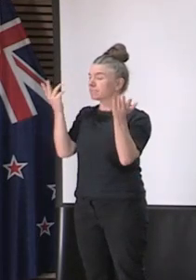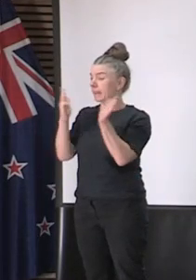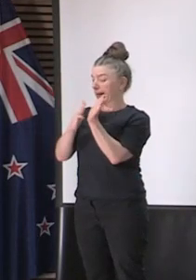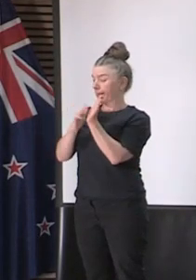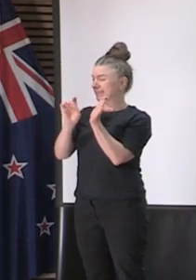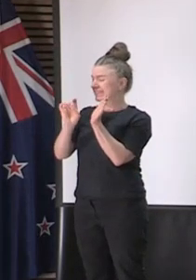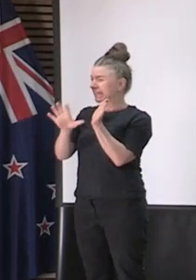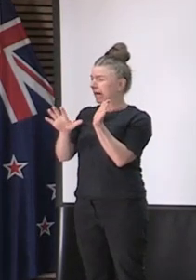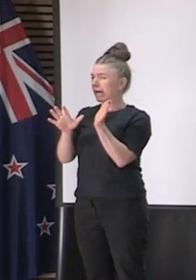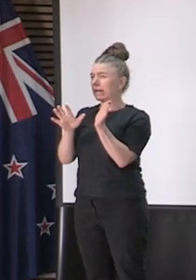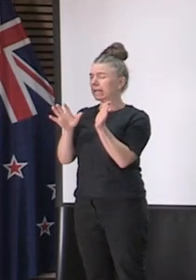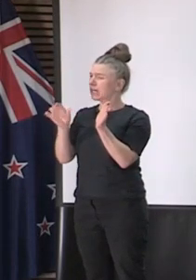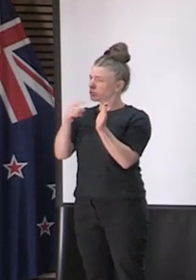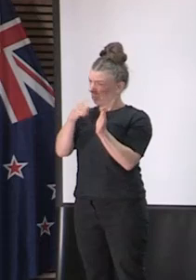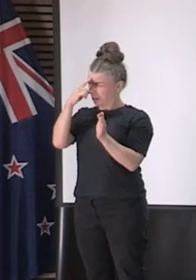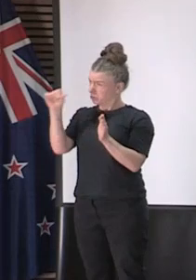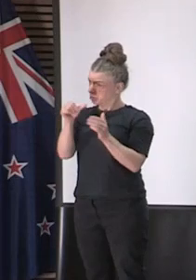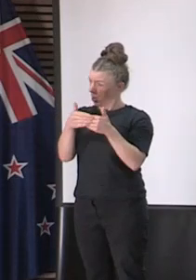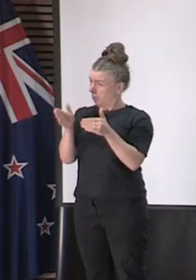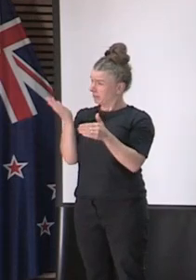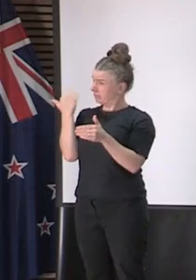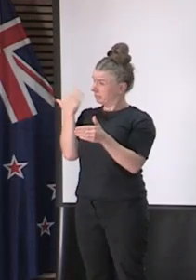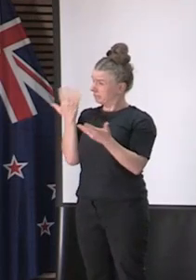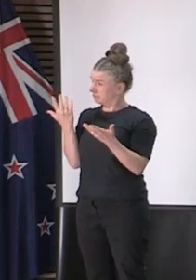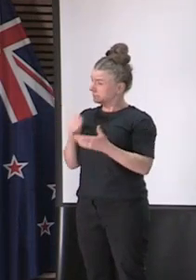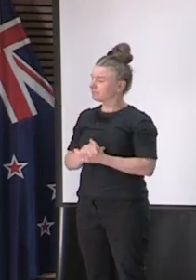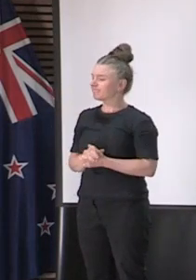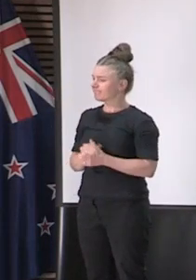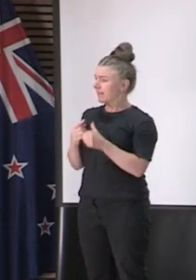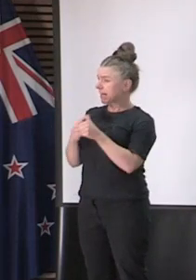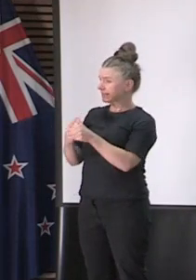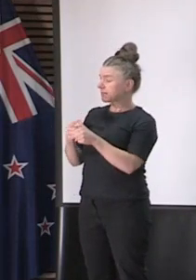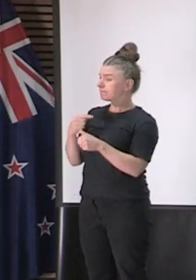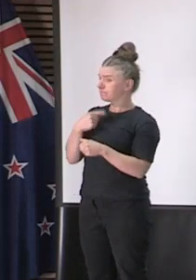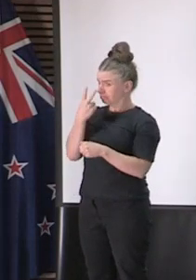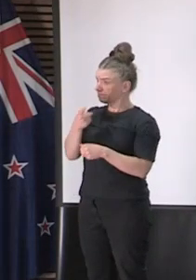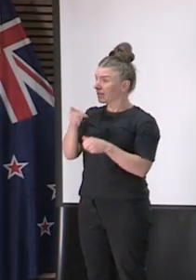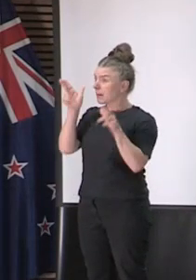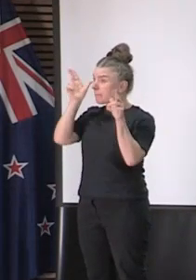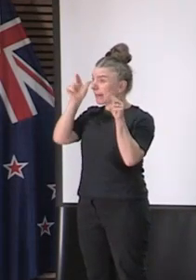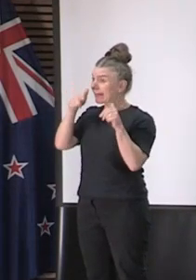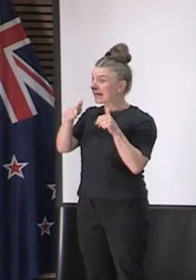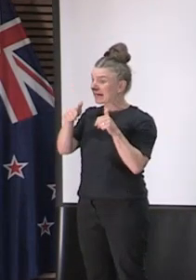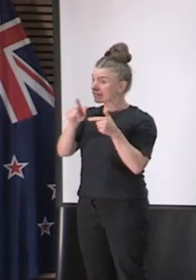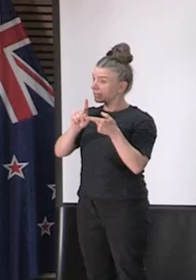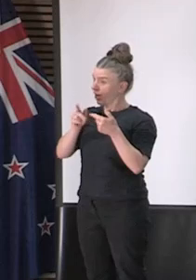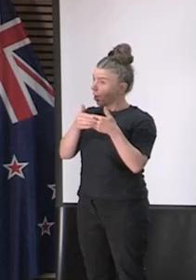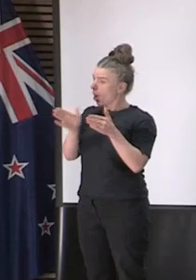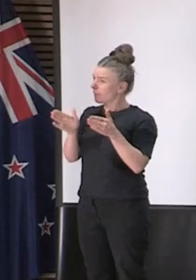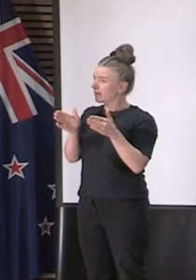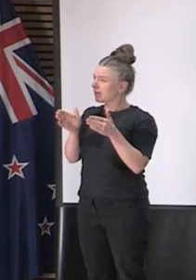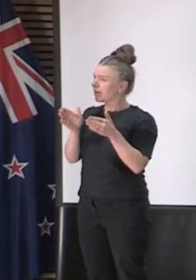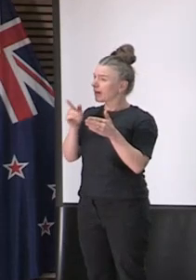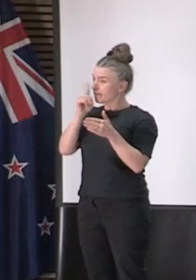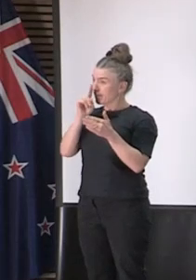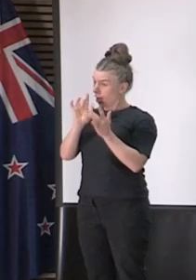sort of material. Well, of course, at level three, I saw that the likes of Bunnings were opening click and collect shop options. Many